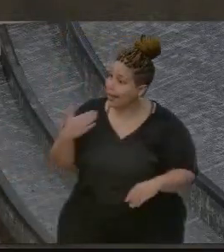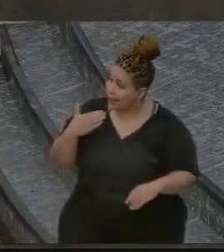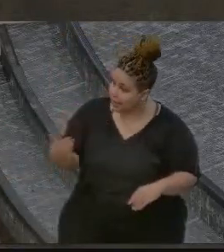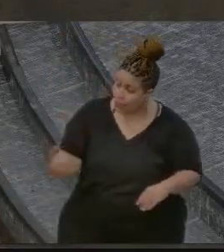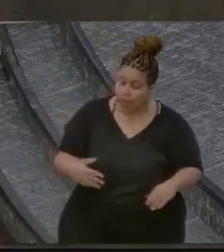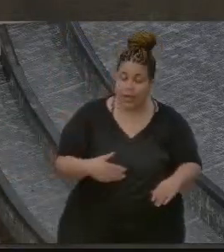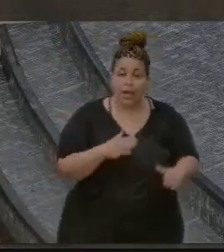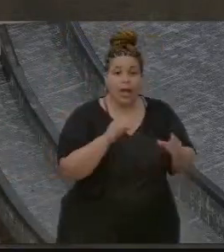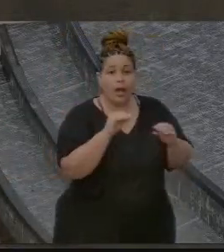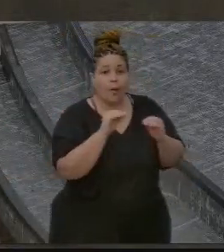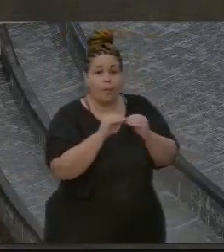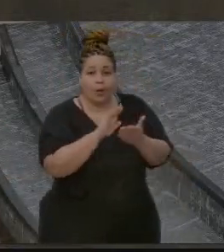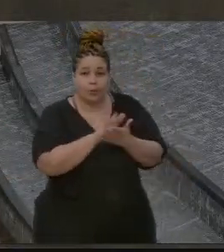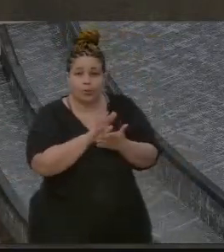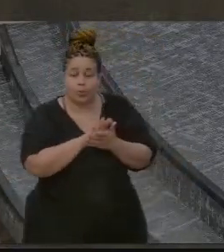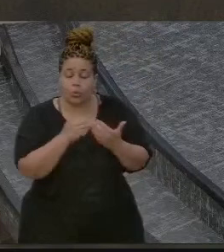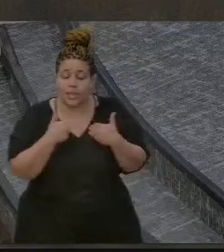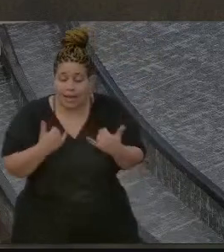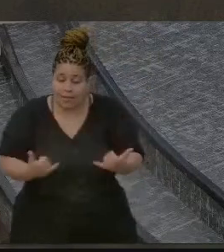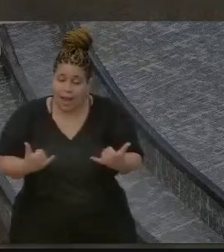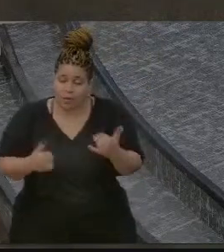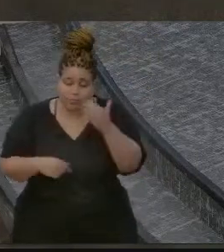most schools have done that.